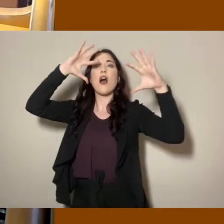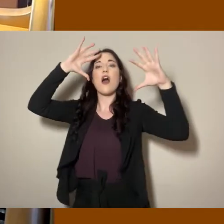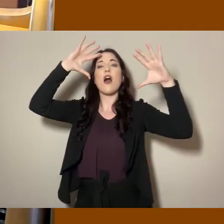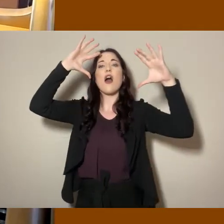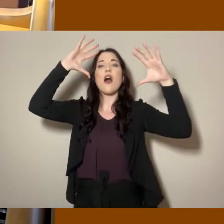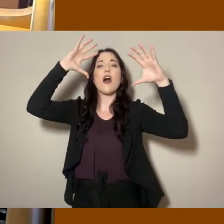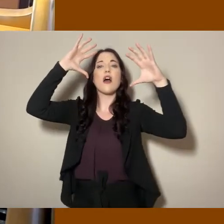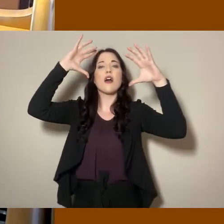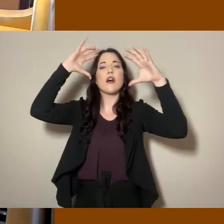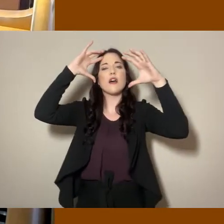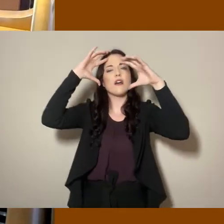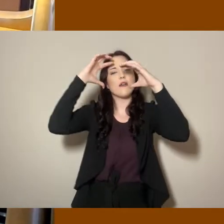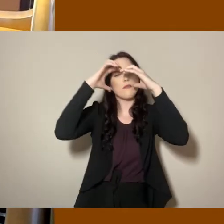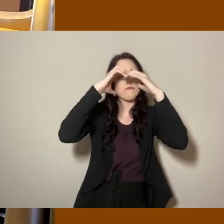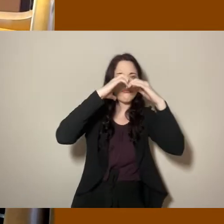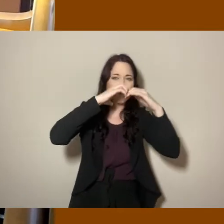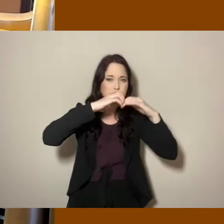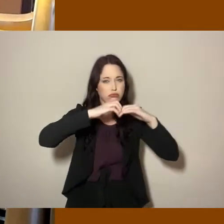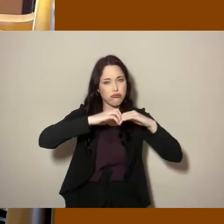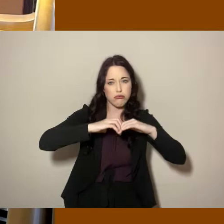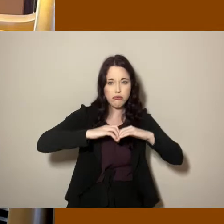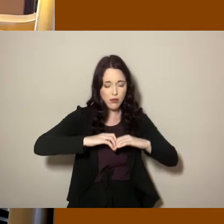How real it